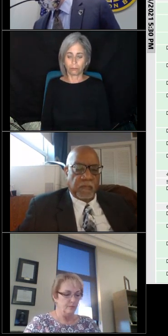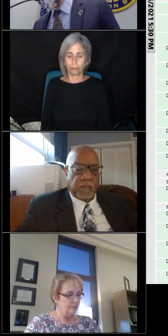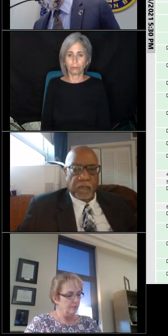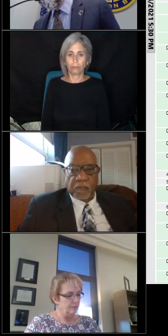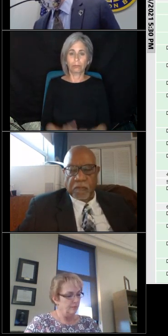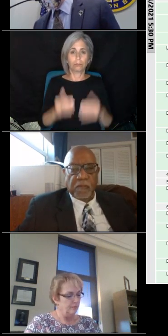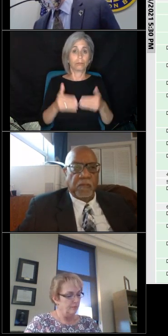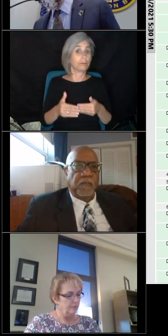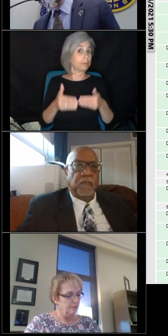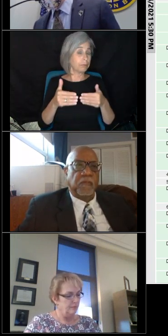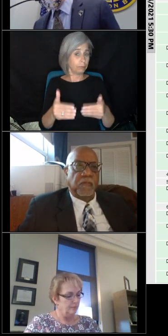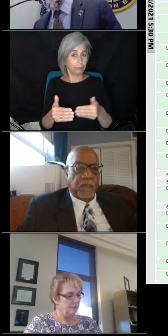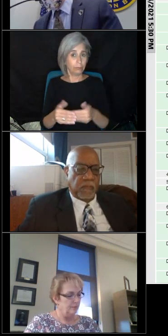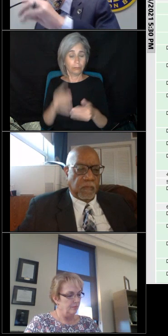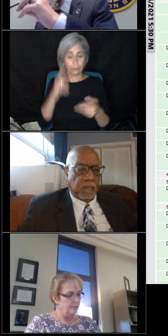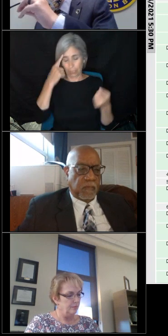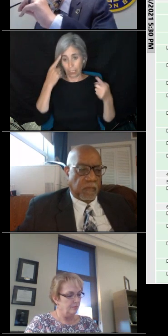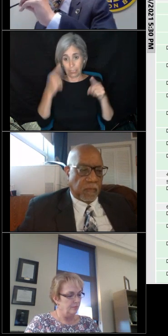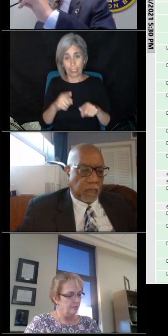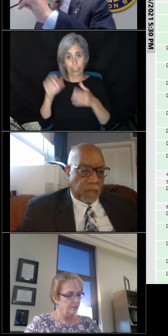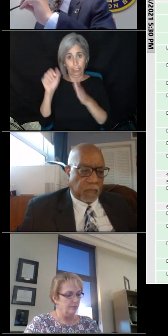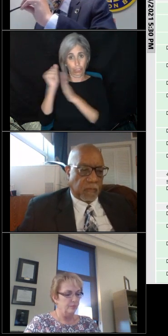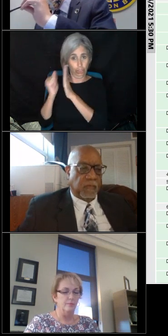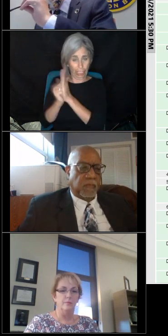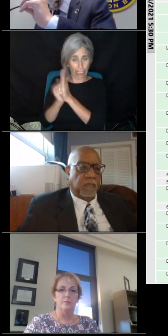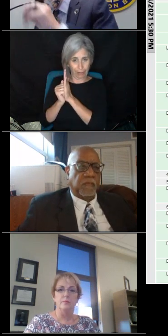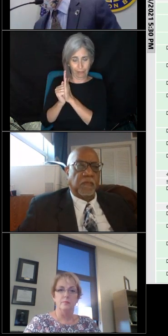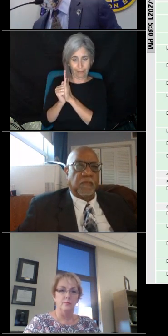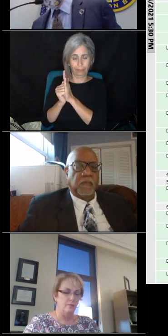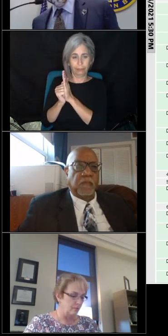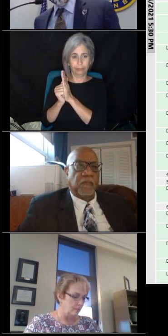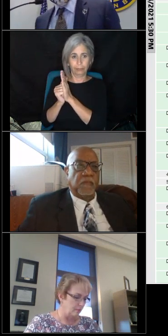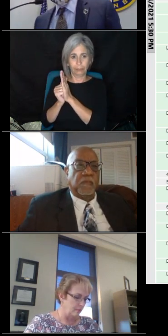Moving forward to consent agenda.